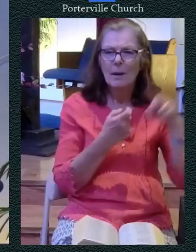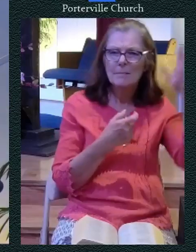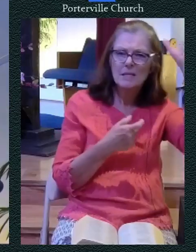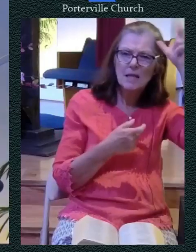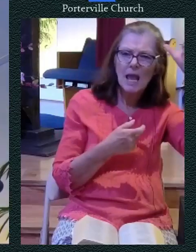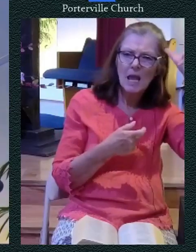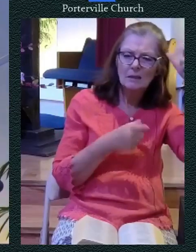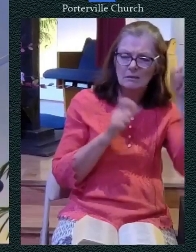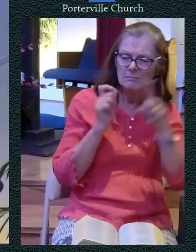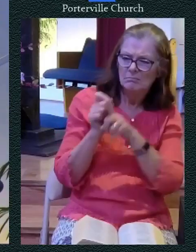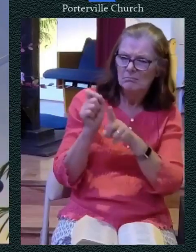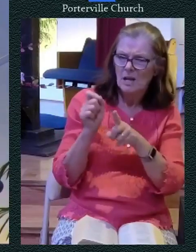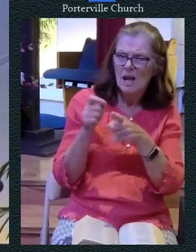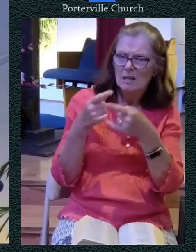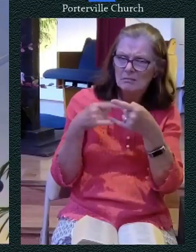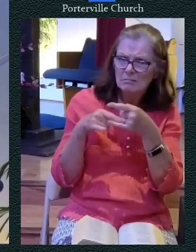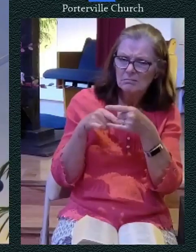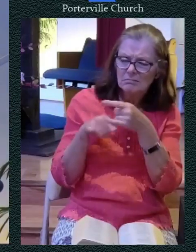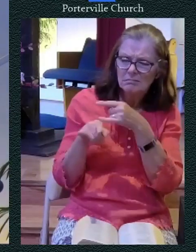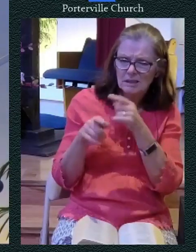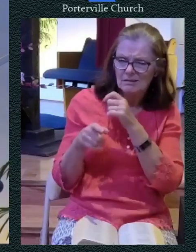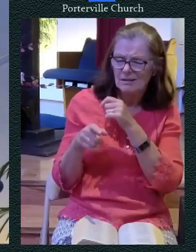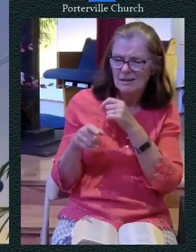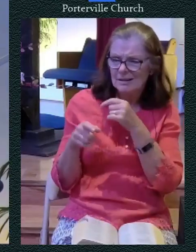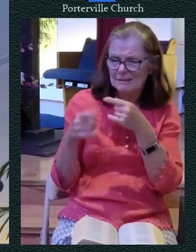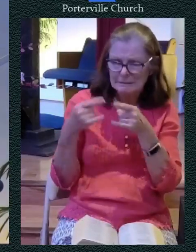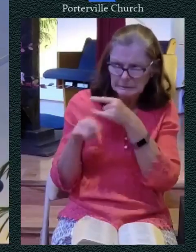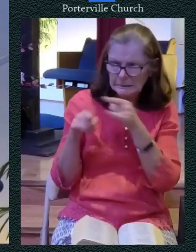the rejection of God,